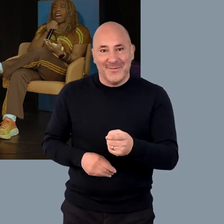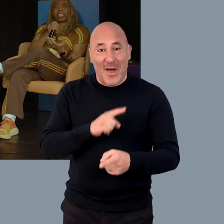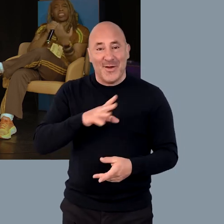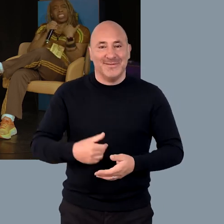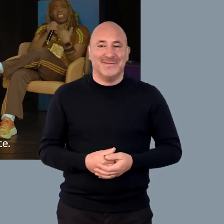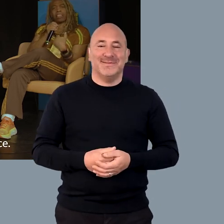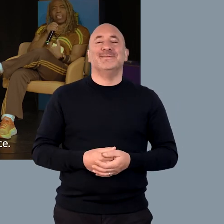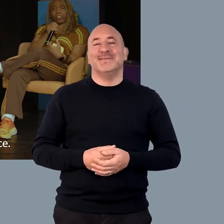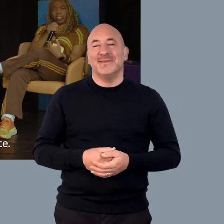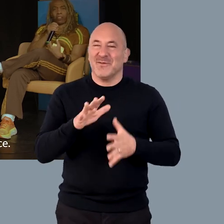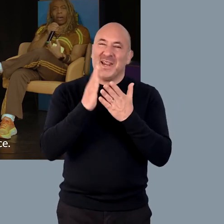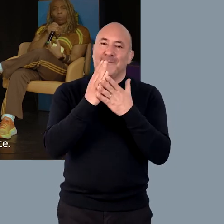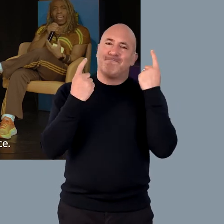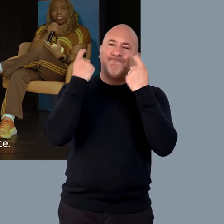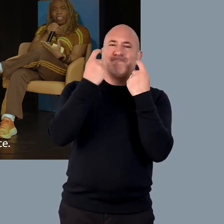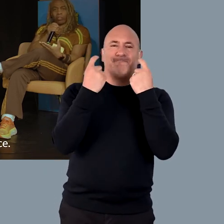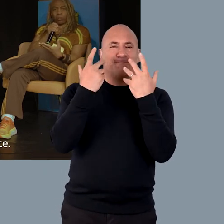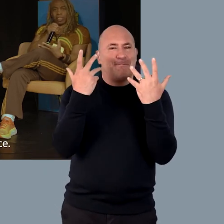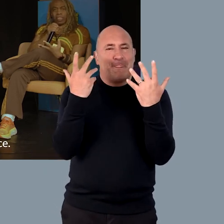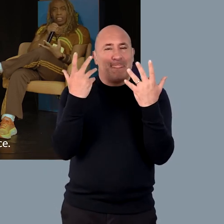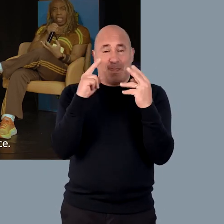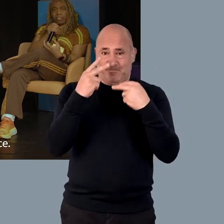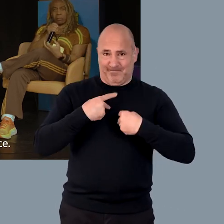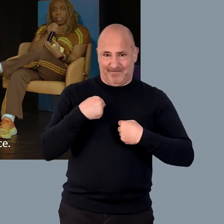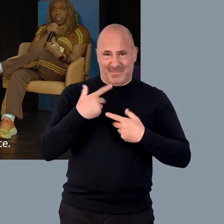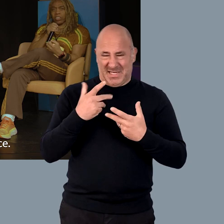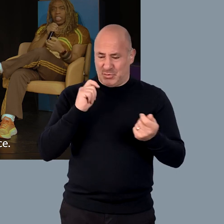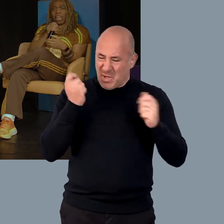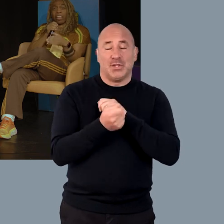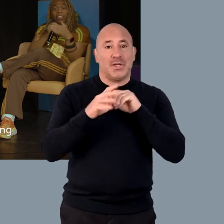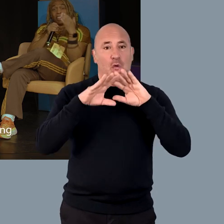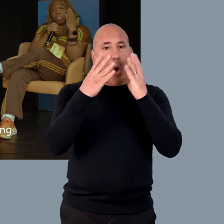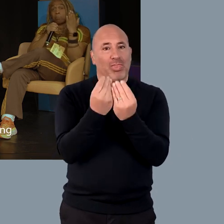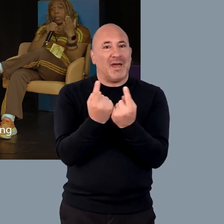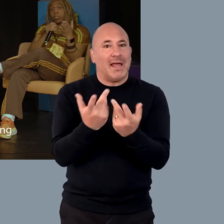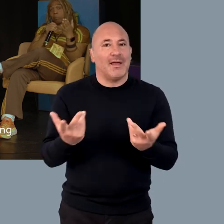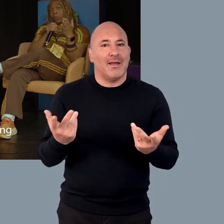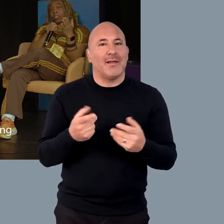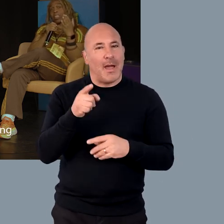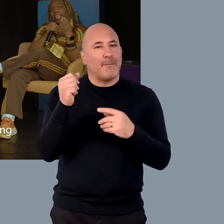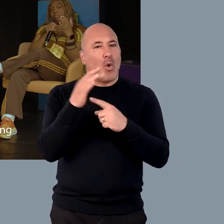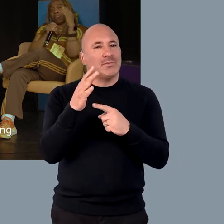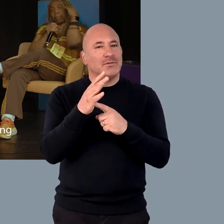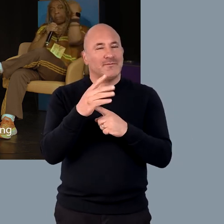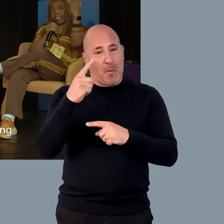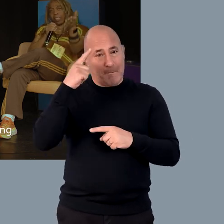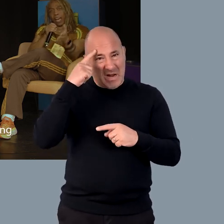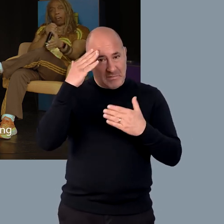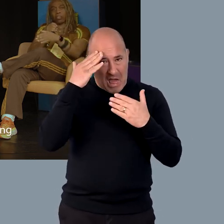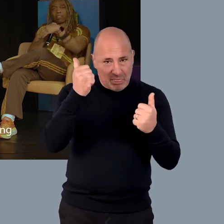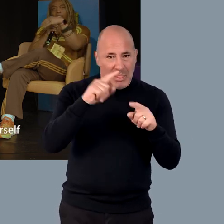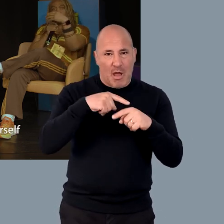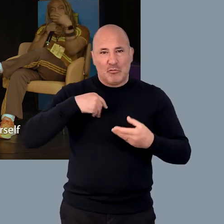I mean just thinking about yourself that way transforms the entire experience And I think that's the most important thing from